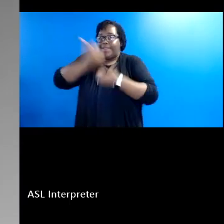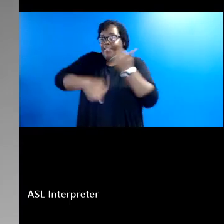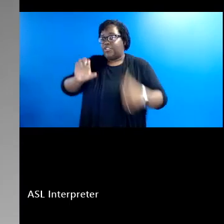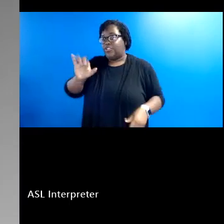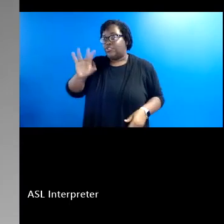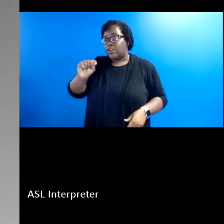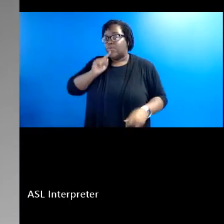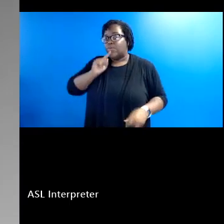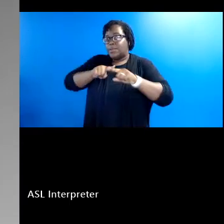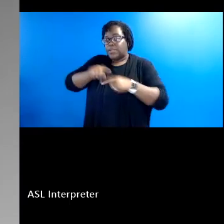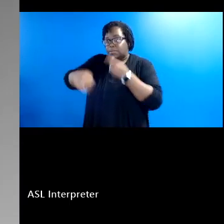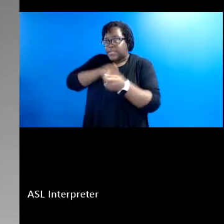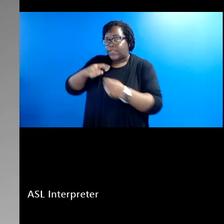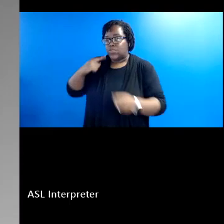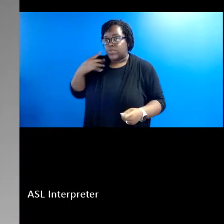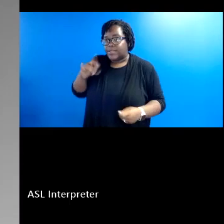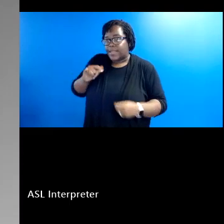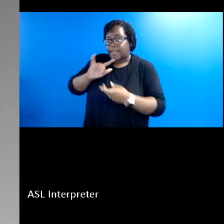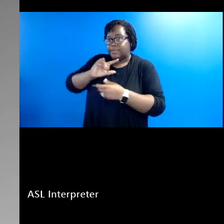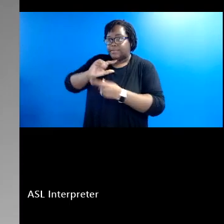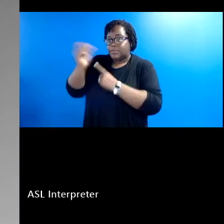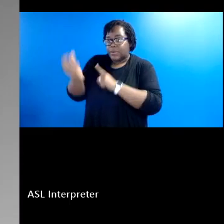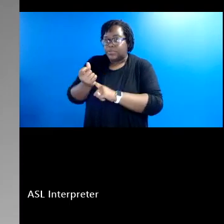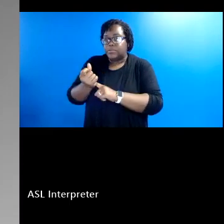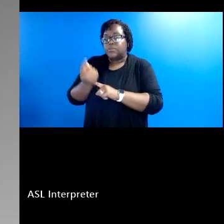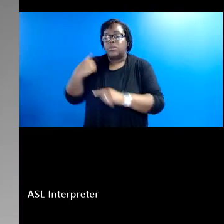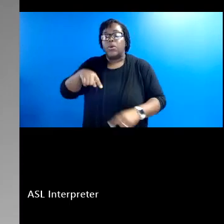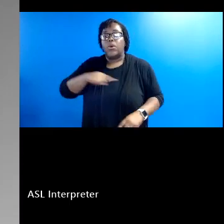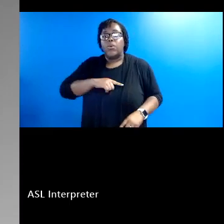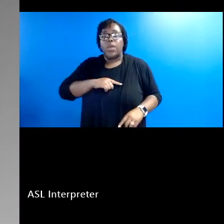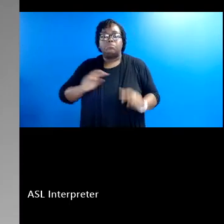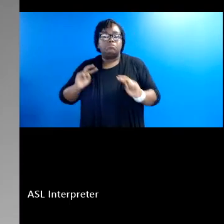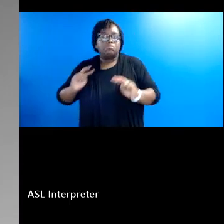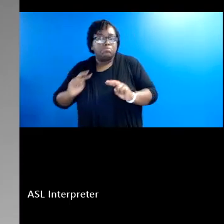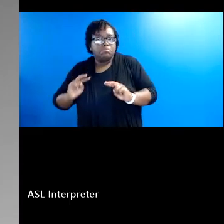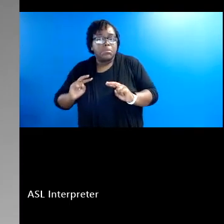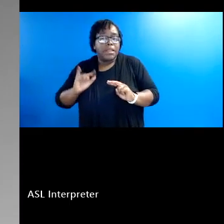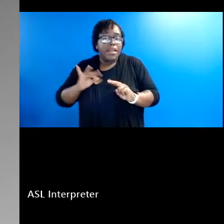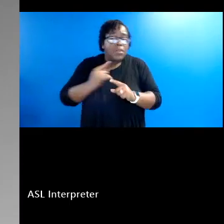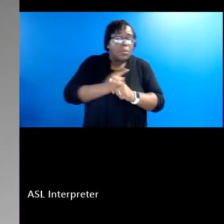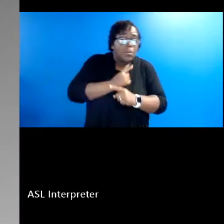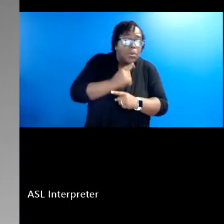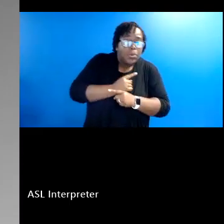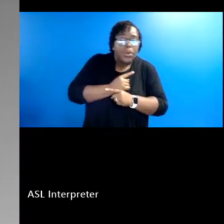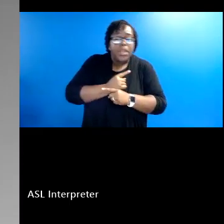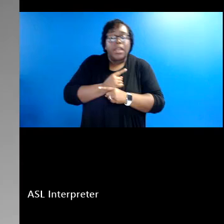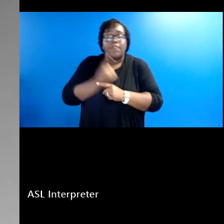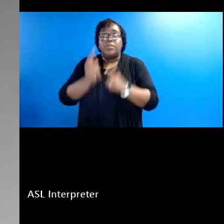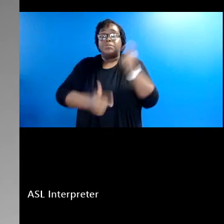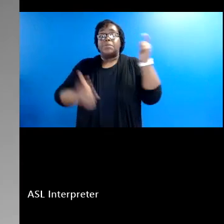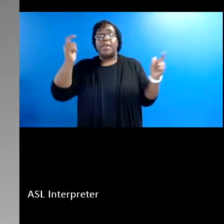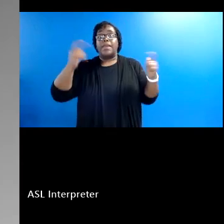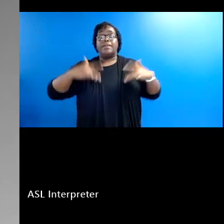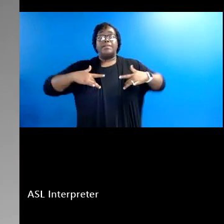specific risks of the event. And we are looking at whether these are appropriate and in large events, and when we